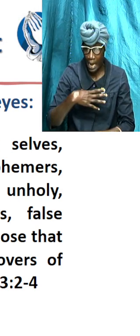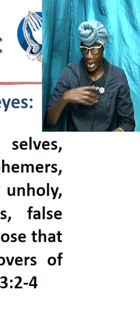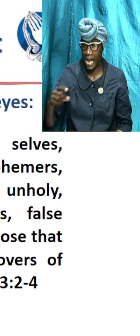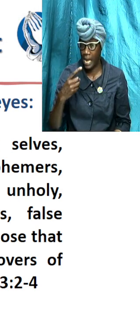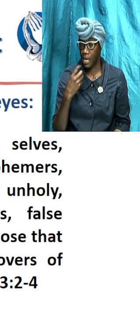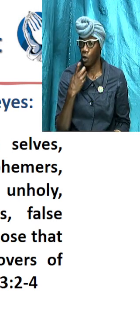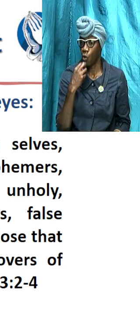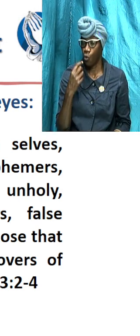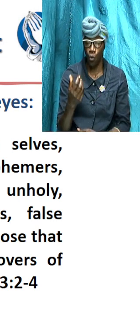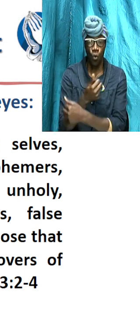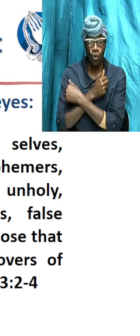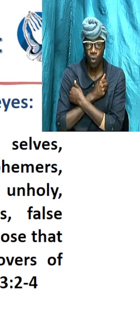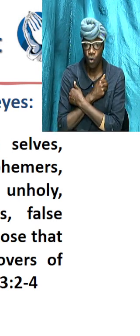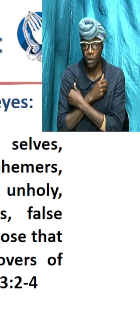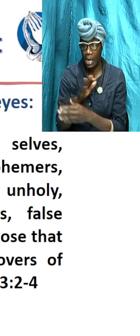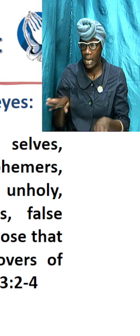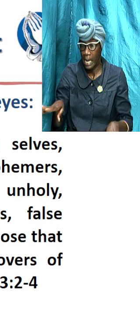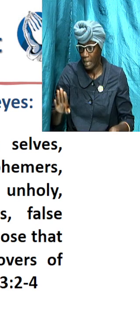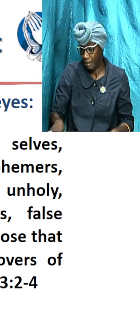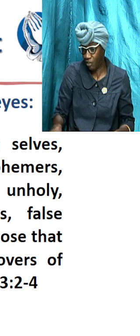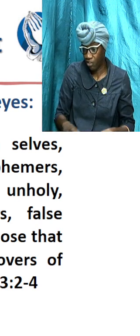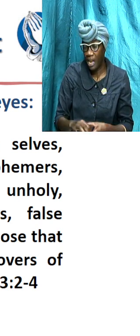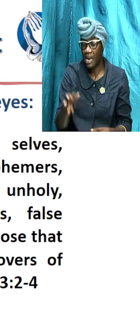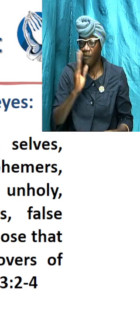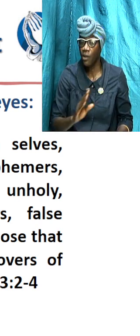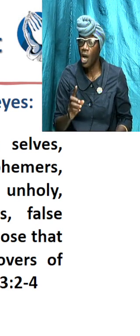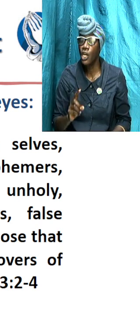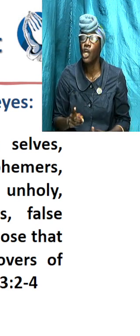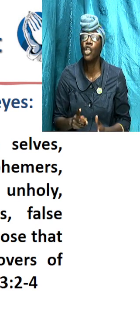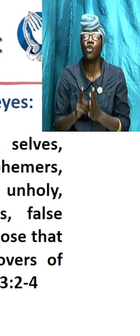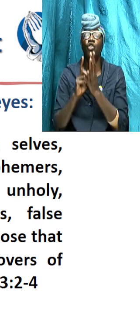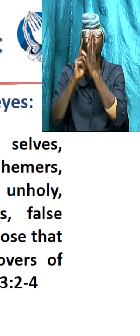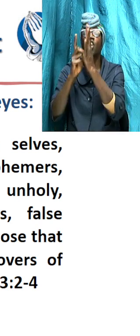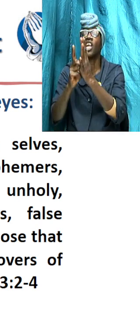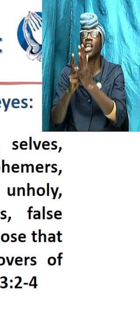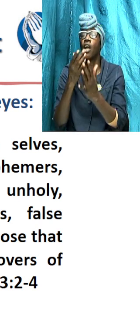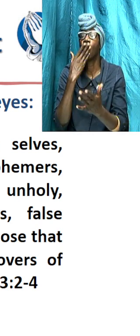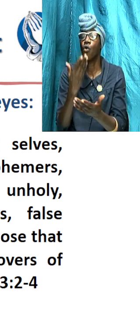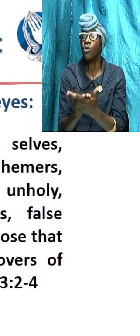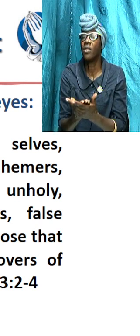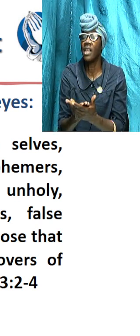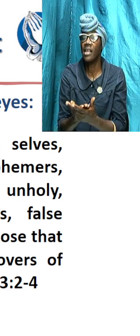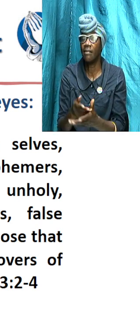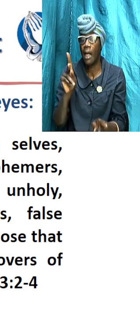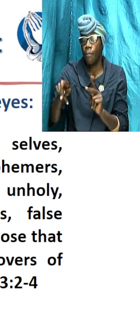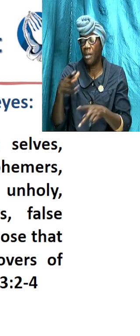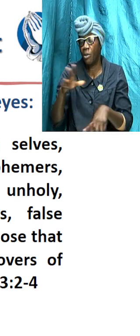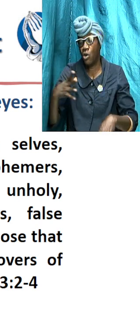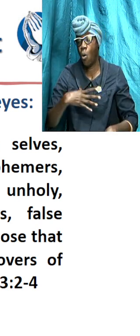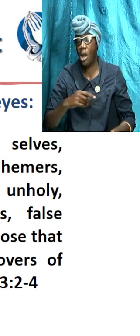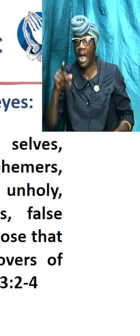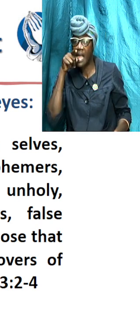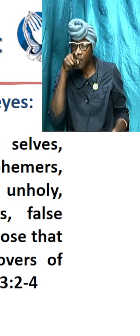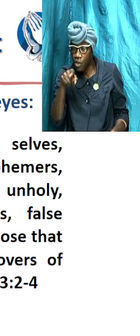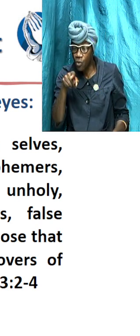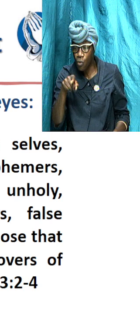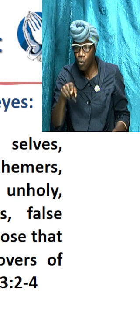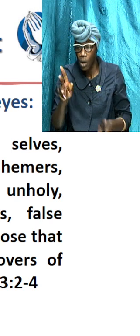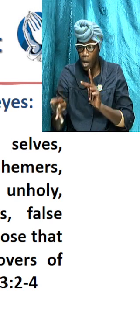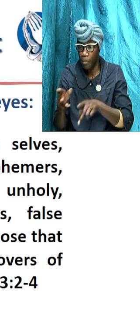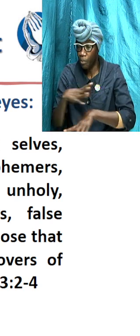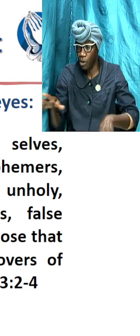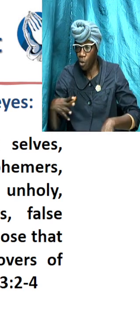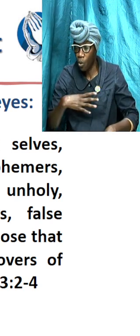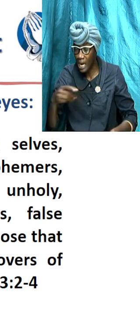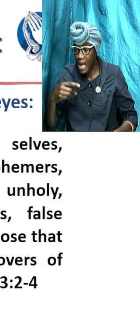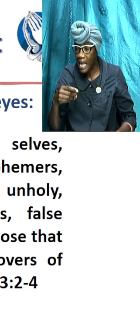a child of God, when you begin to declare good things, these are the people that people don't like anymore. I mean, people don't like people who call the